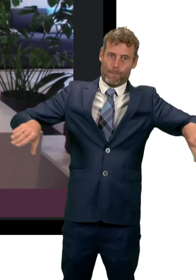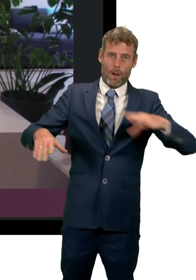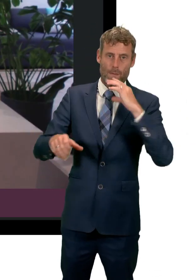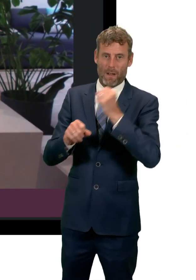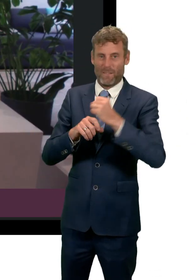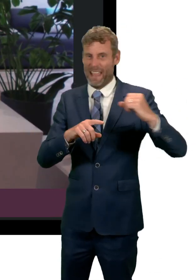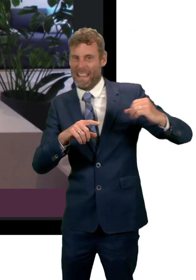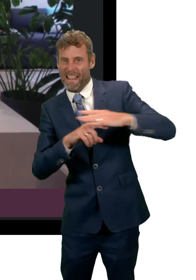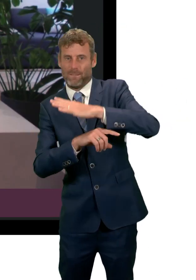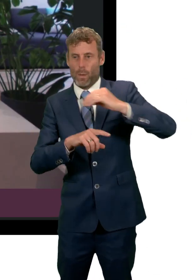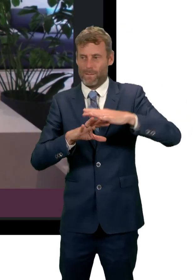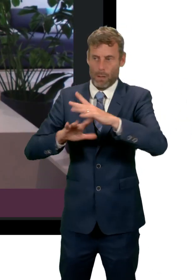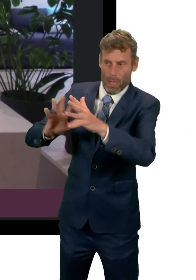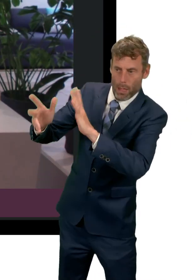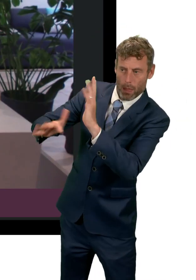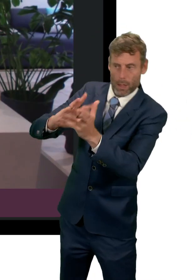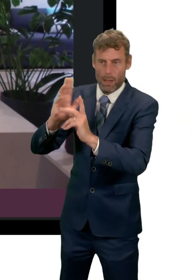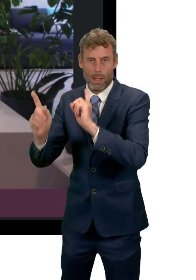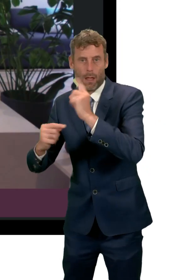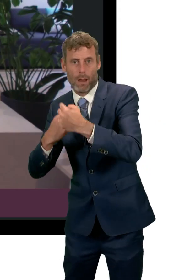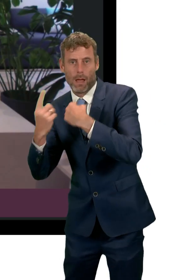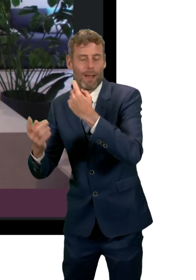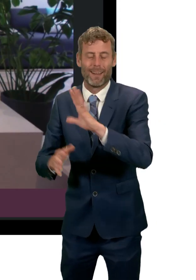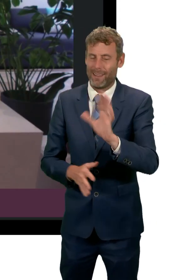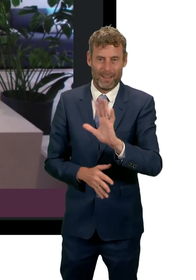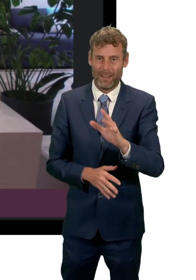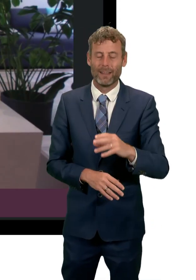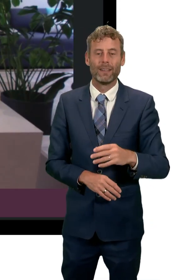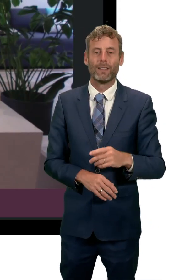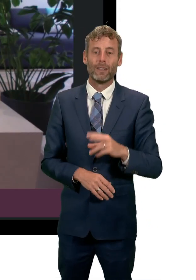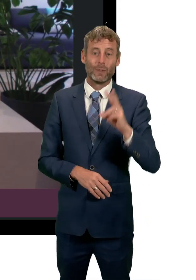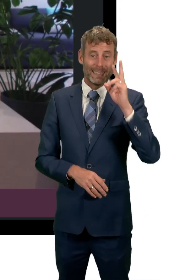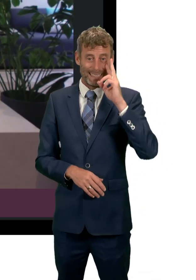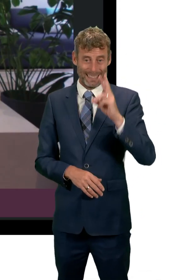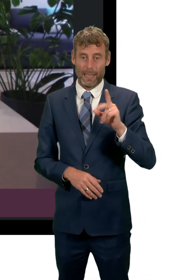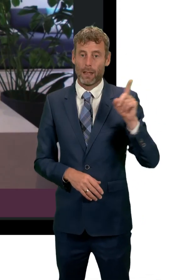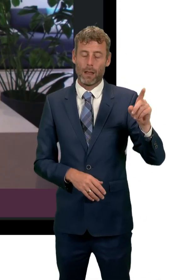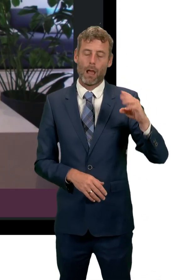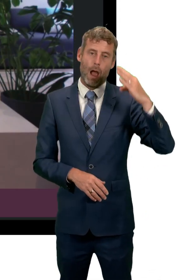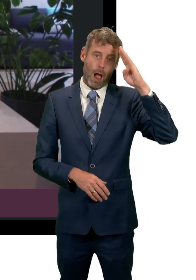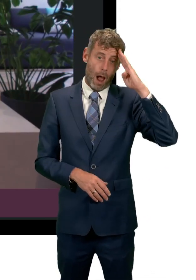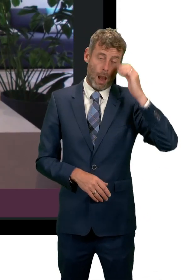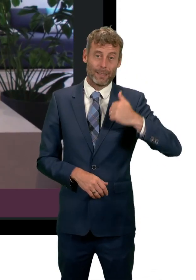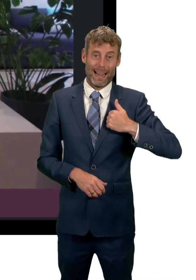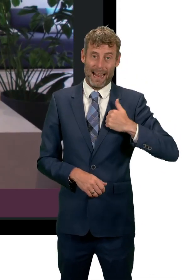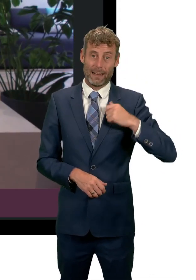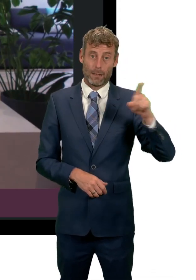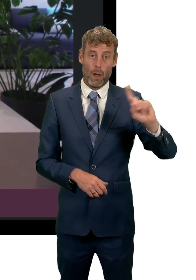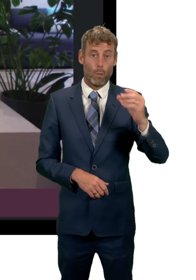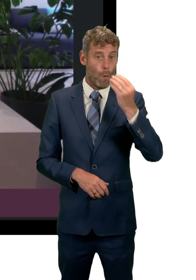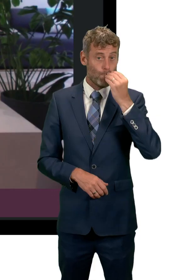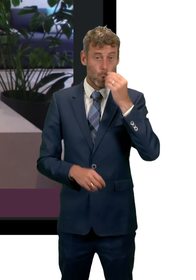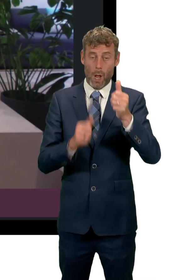big success stories and the way that is done in Ireland and in Canada. UK is terrible. I did a study with the Food Foundation